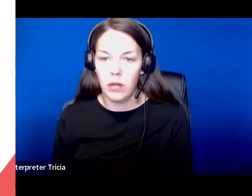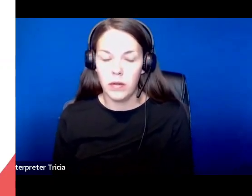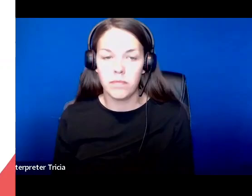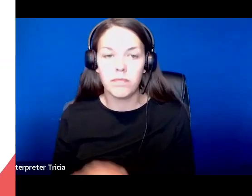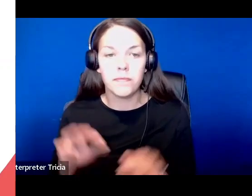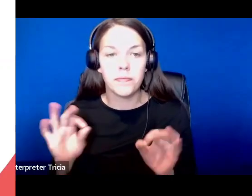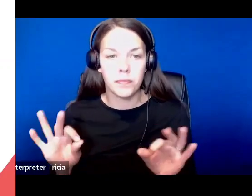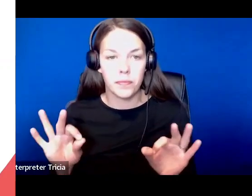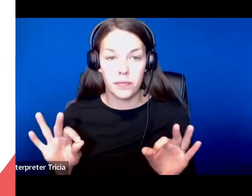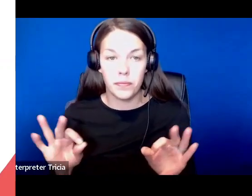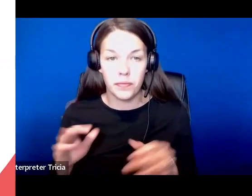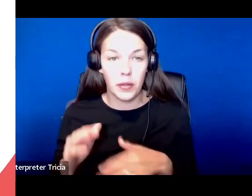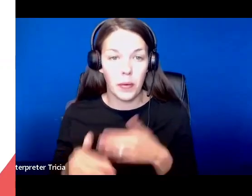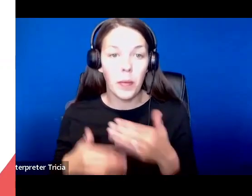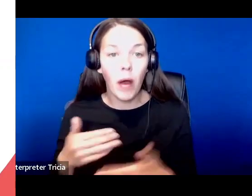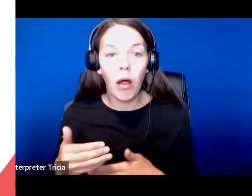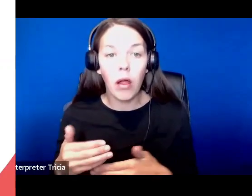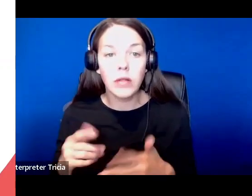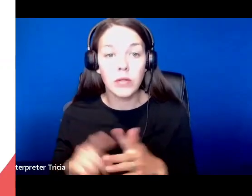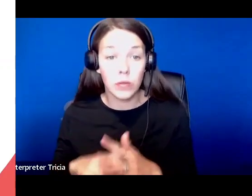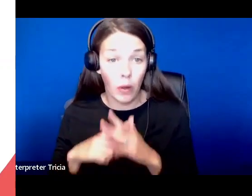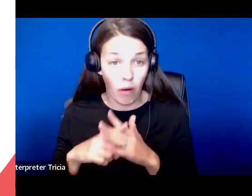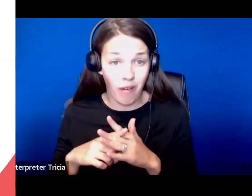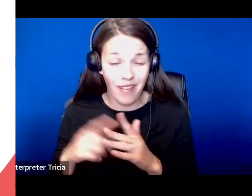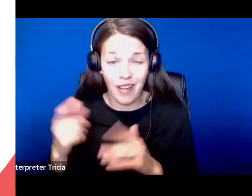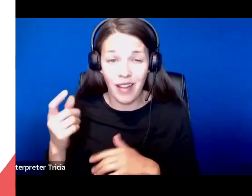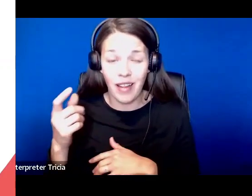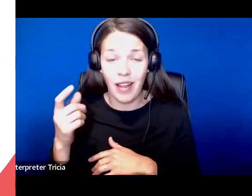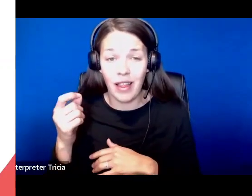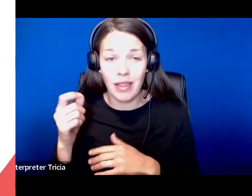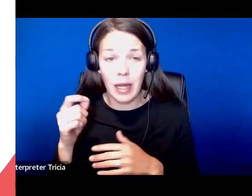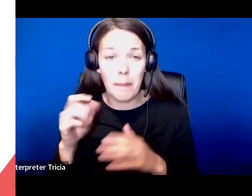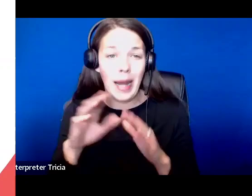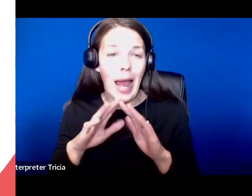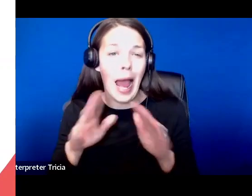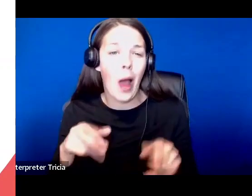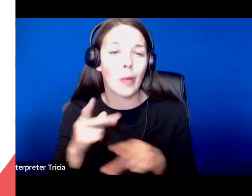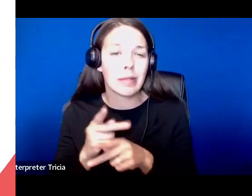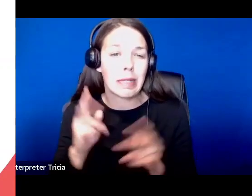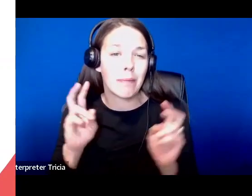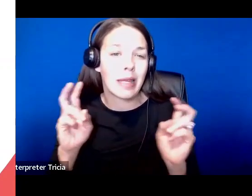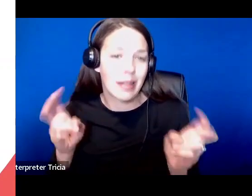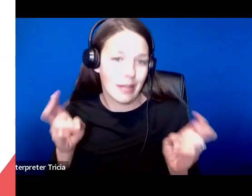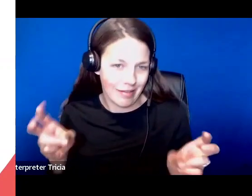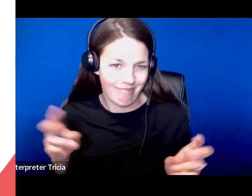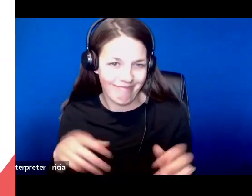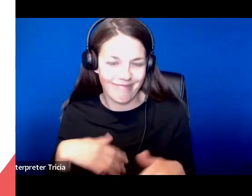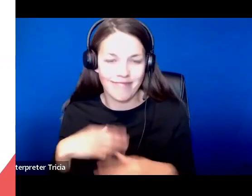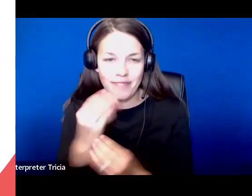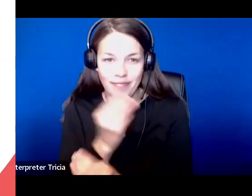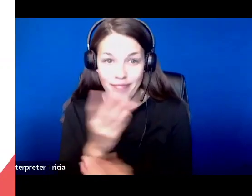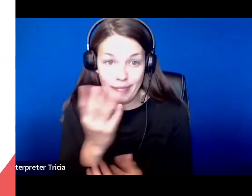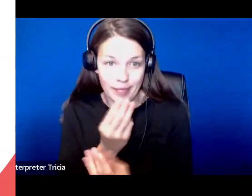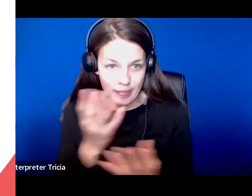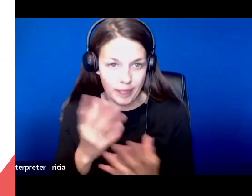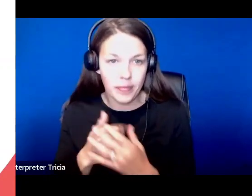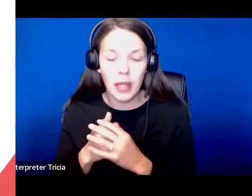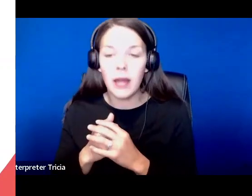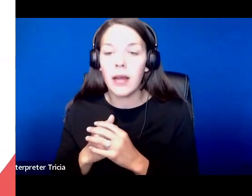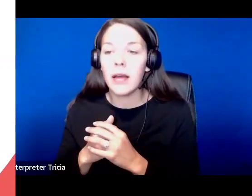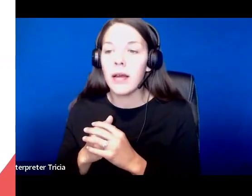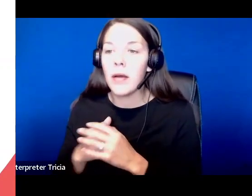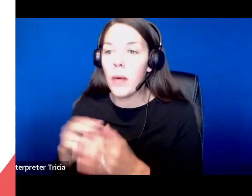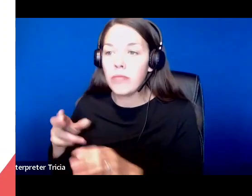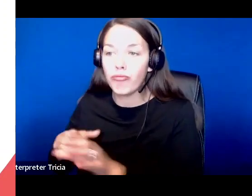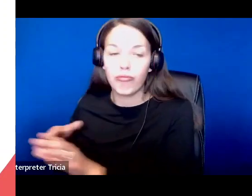think we'll get started. We've got a little bit of housekeeping to do, and that way, as folk will continue to let folks in as they